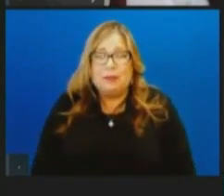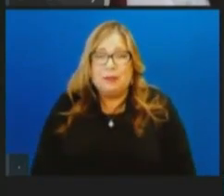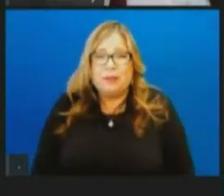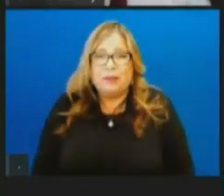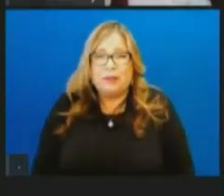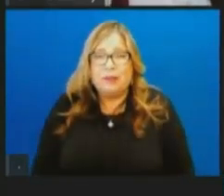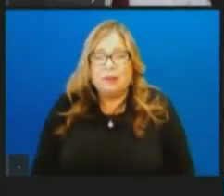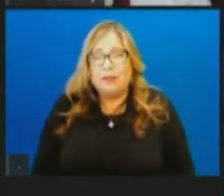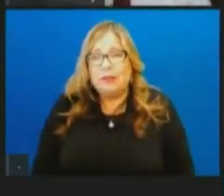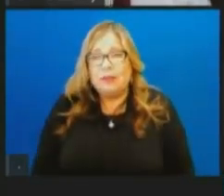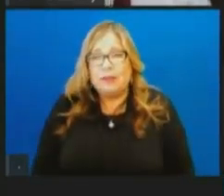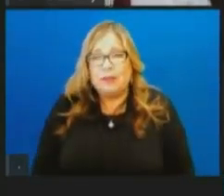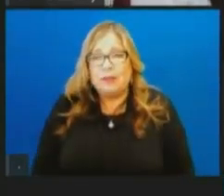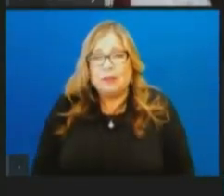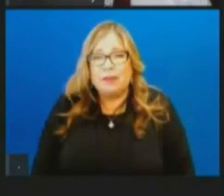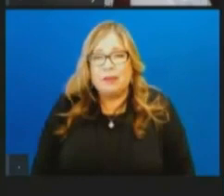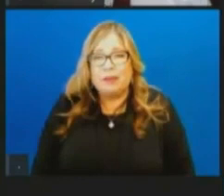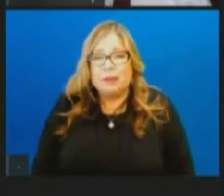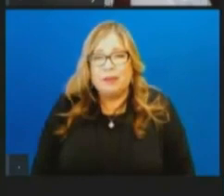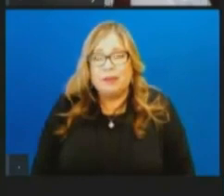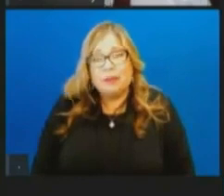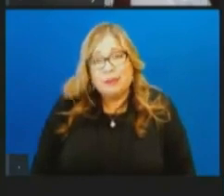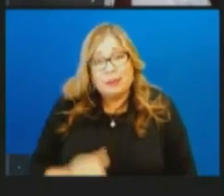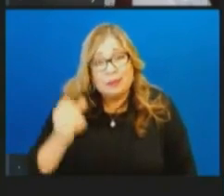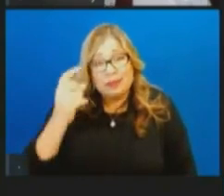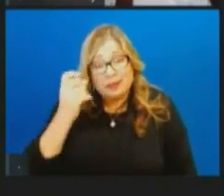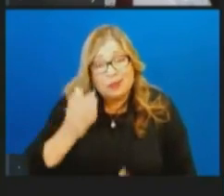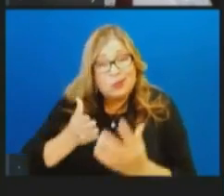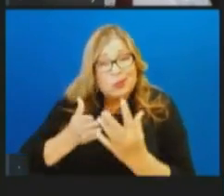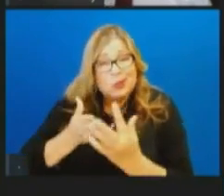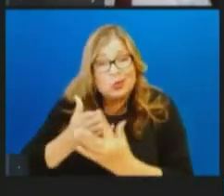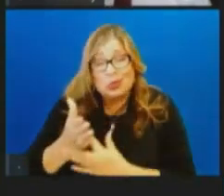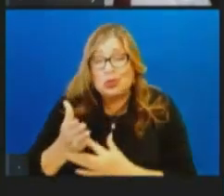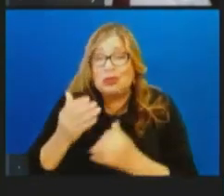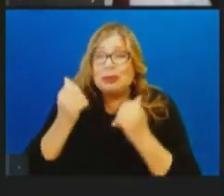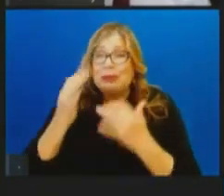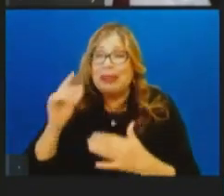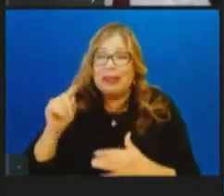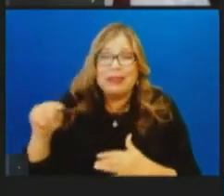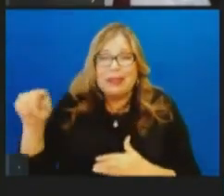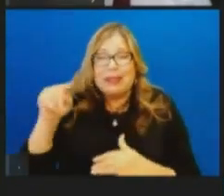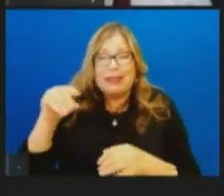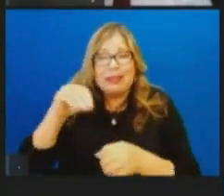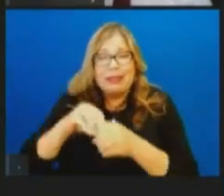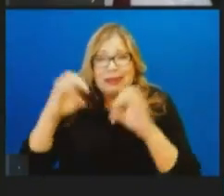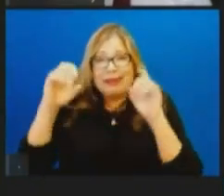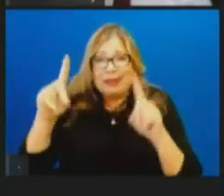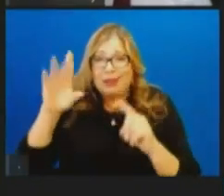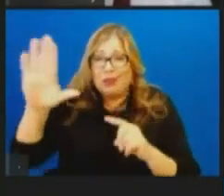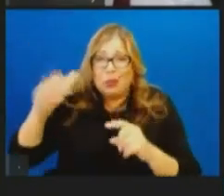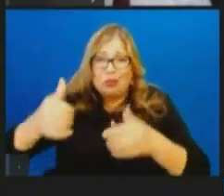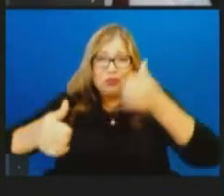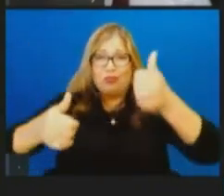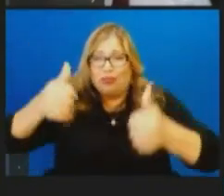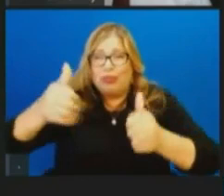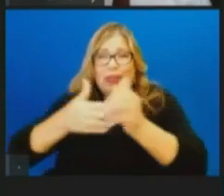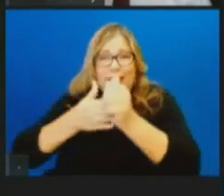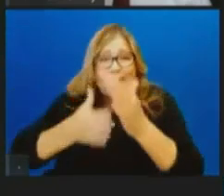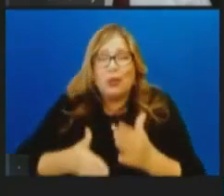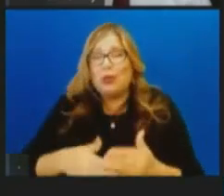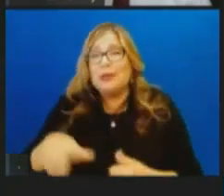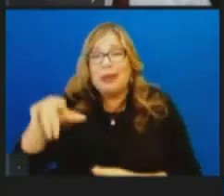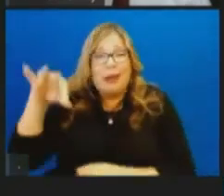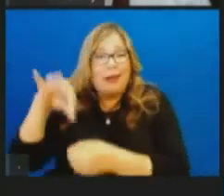So I want to just highlight that through the leadership of so many in the education community, among our